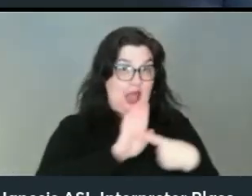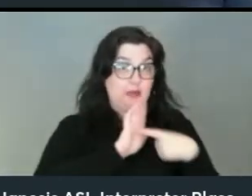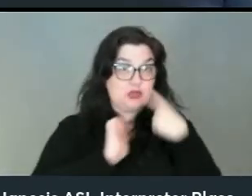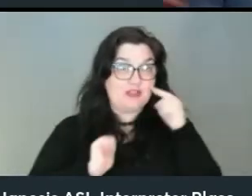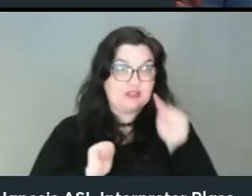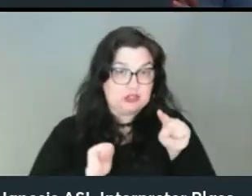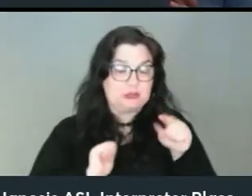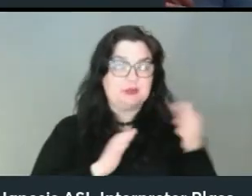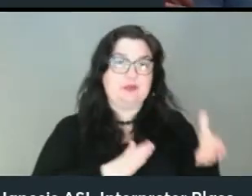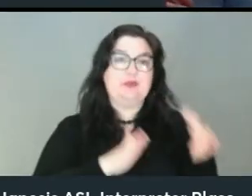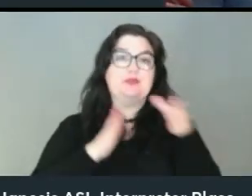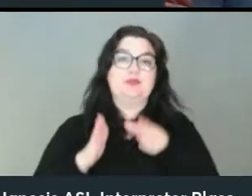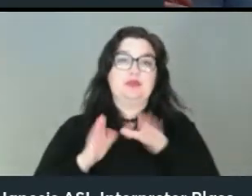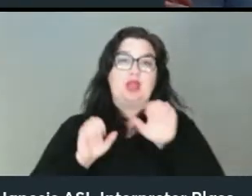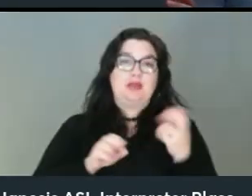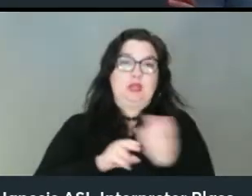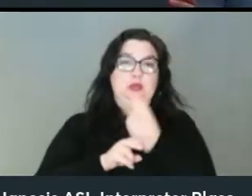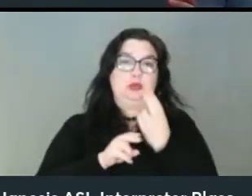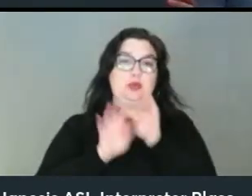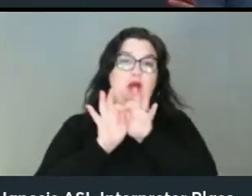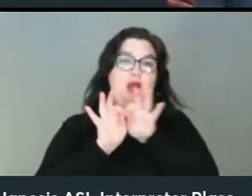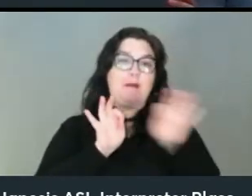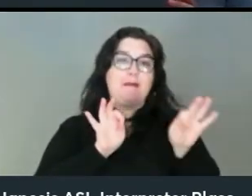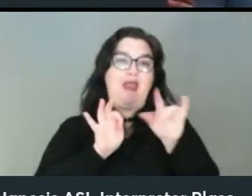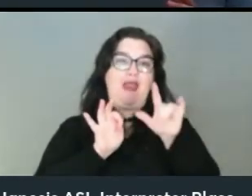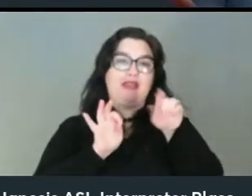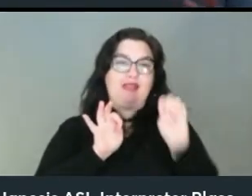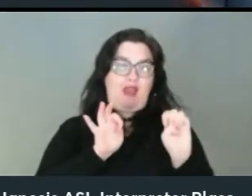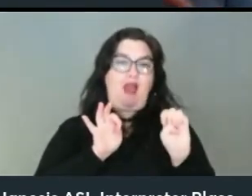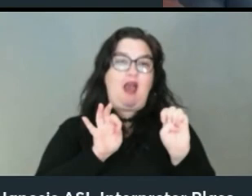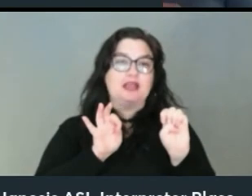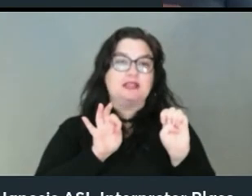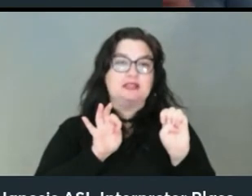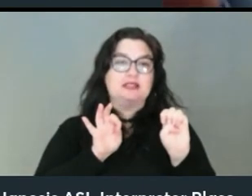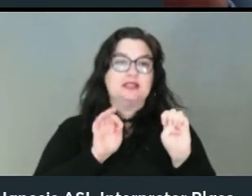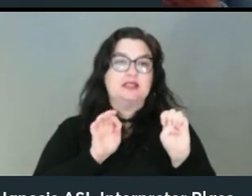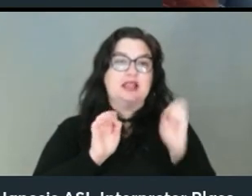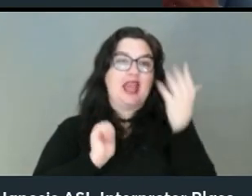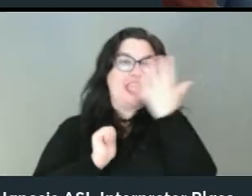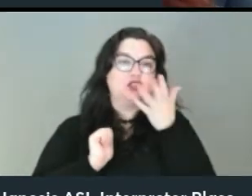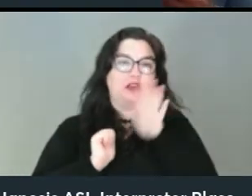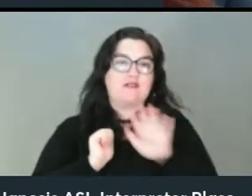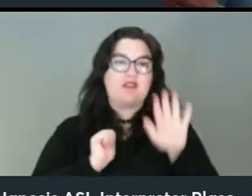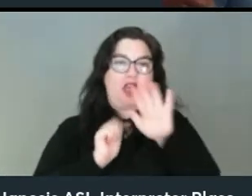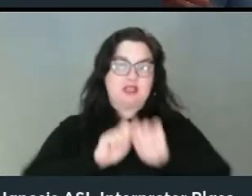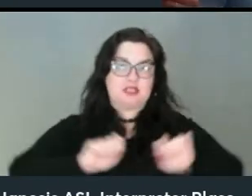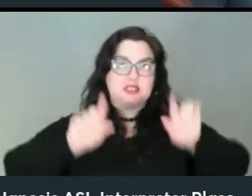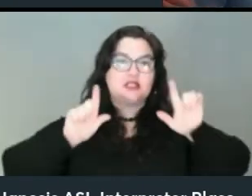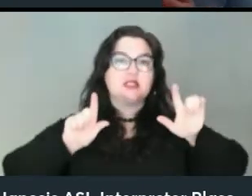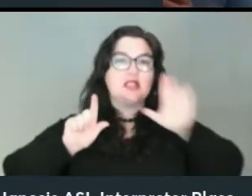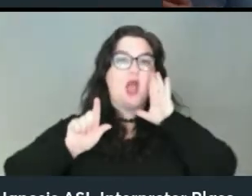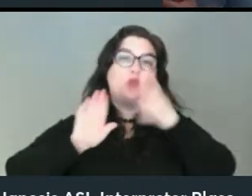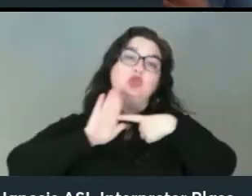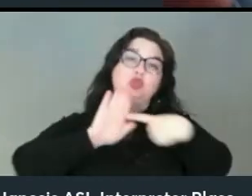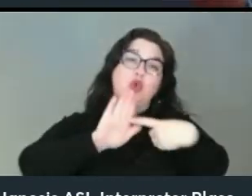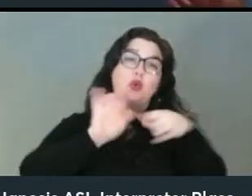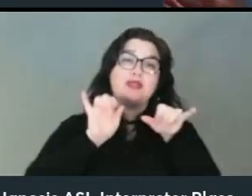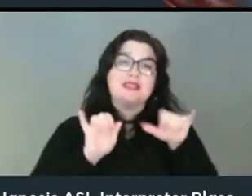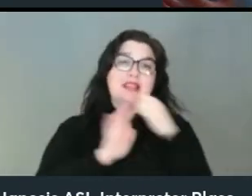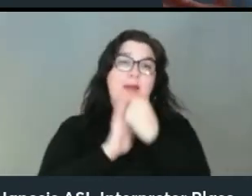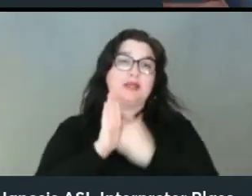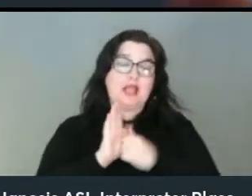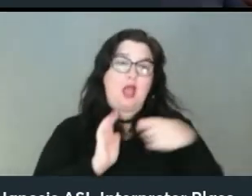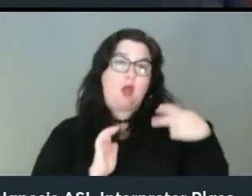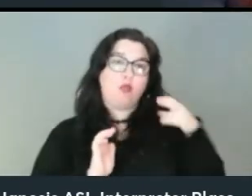to do that using our command line interface. I'm first going to show you that this same account, the profile in the command